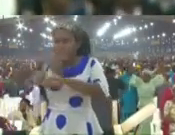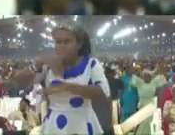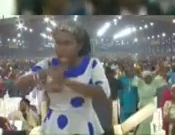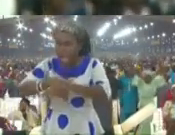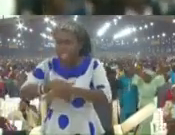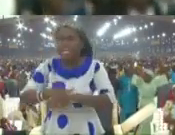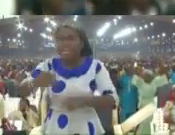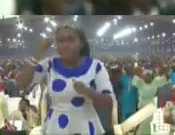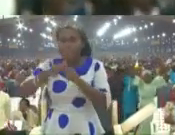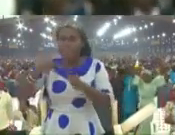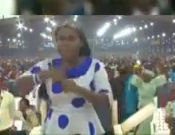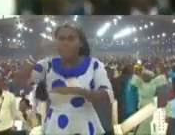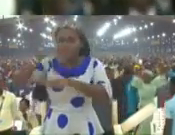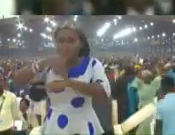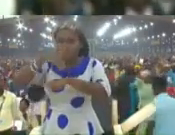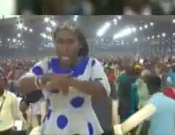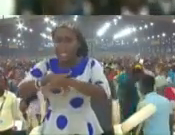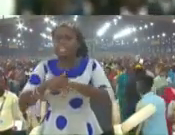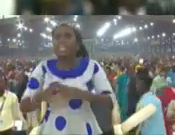Remember me tonight.